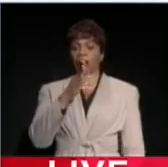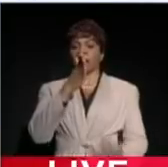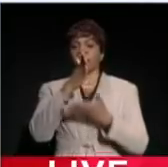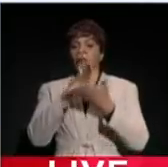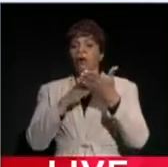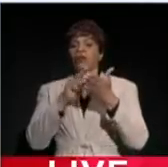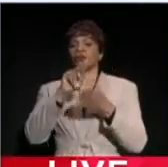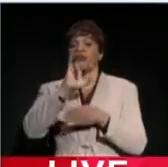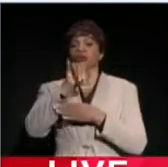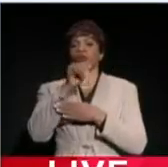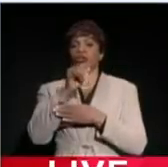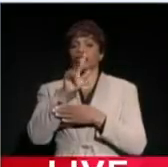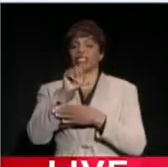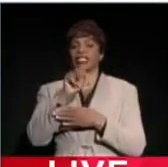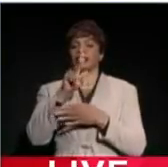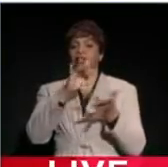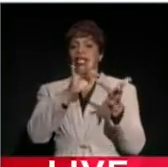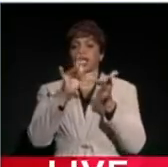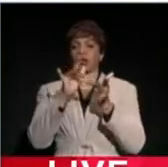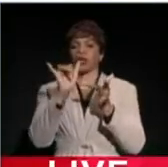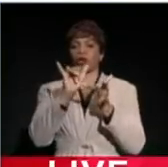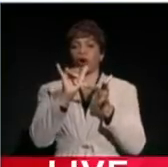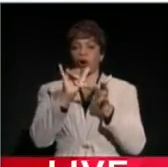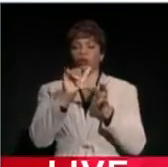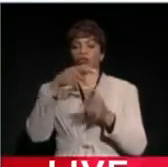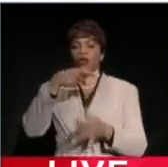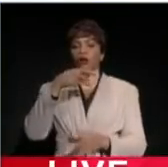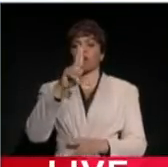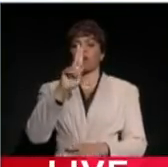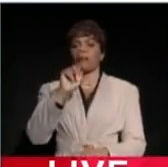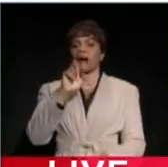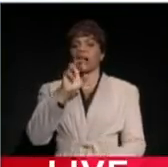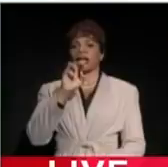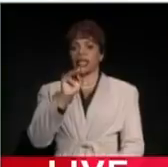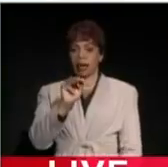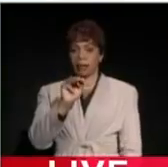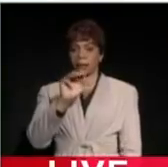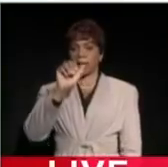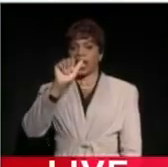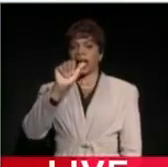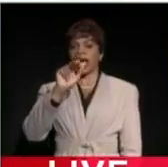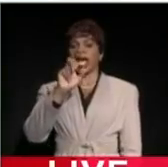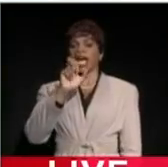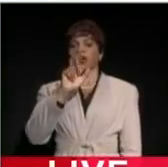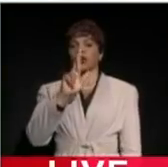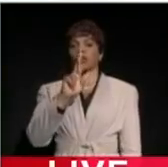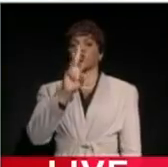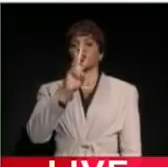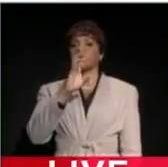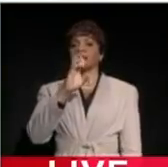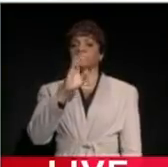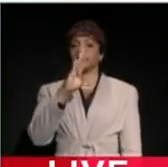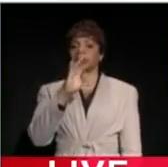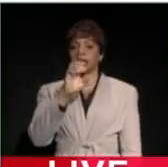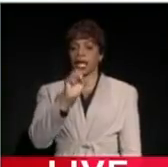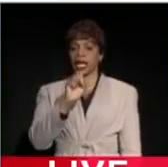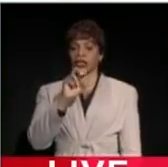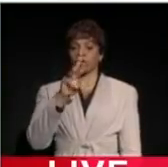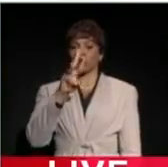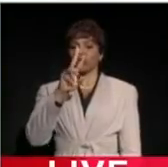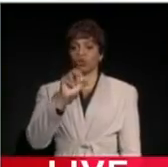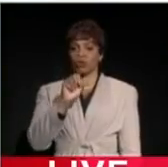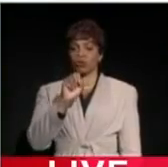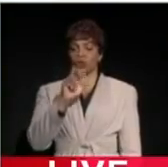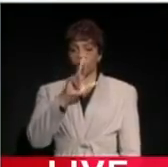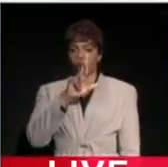USA Today network, and also Levon Putney, evening anchor at WCBS News Radio 880.